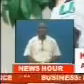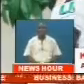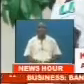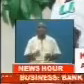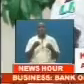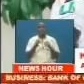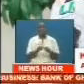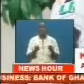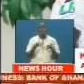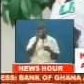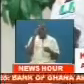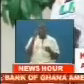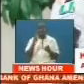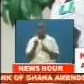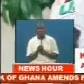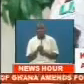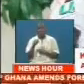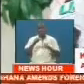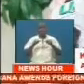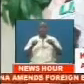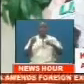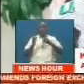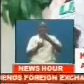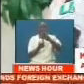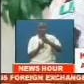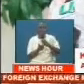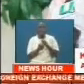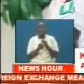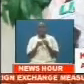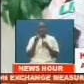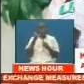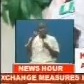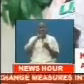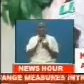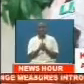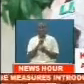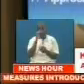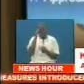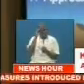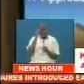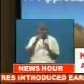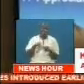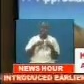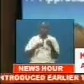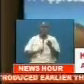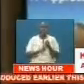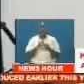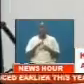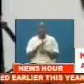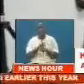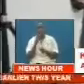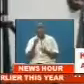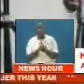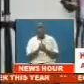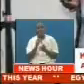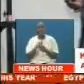An official of the Ministry of Environment, Science, Technology and Innovation said the ministry will give the needed support to ensure